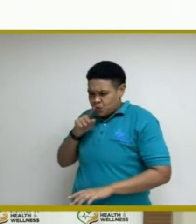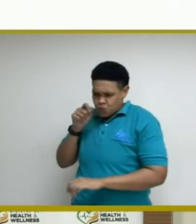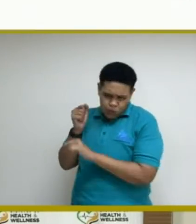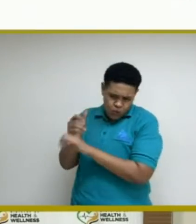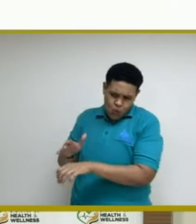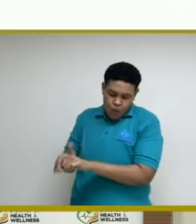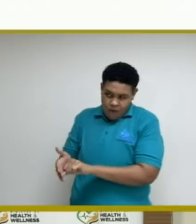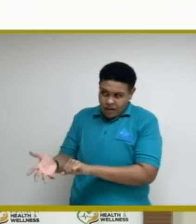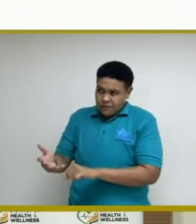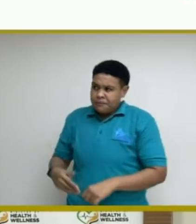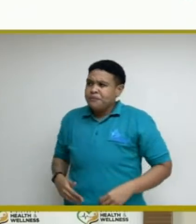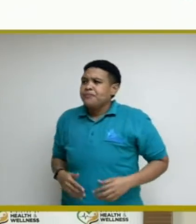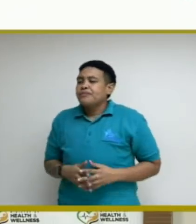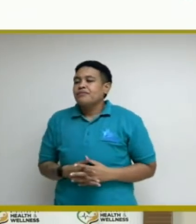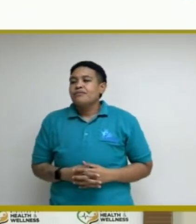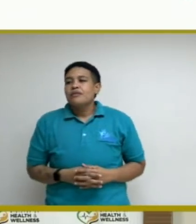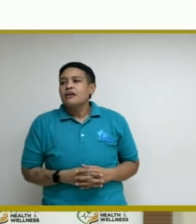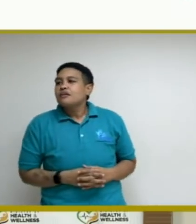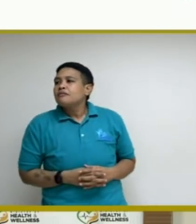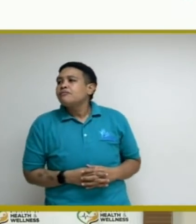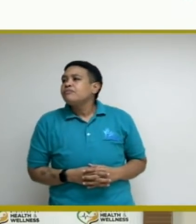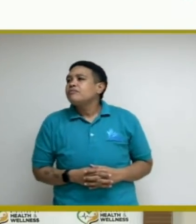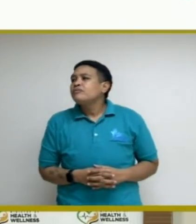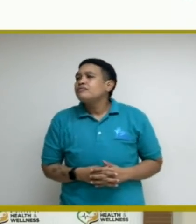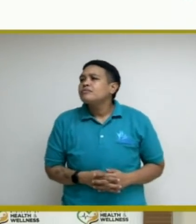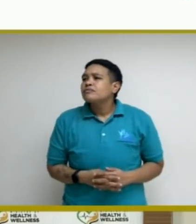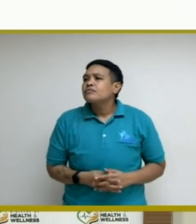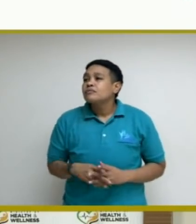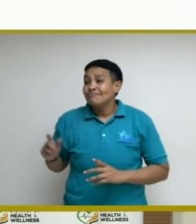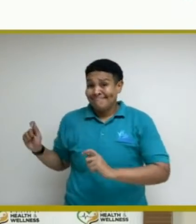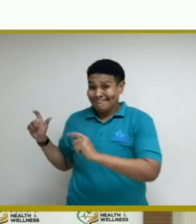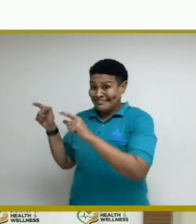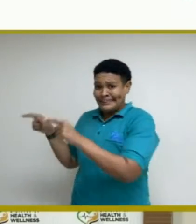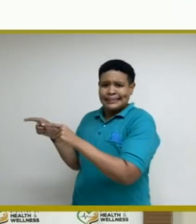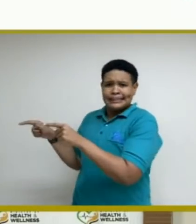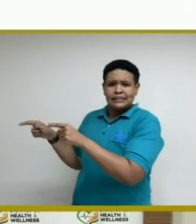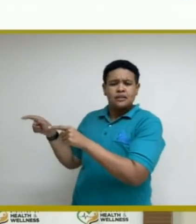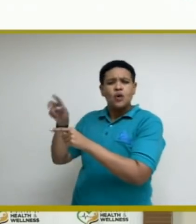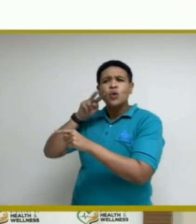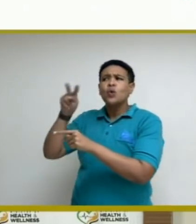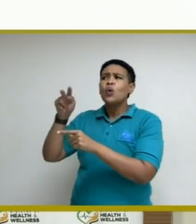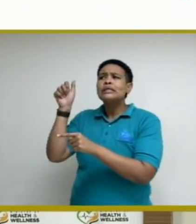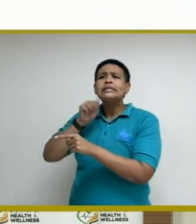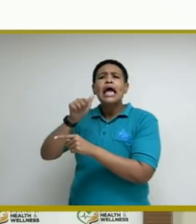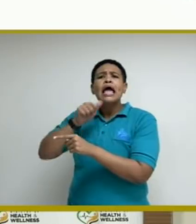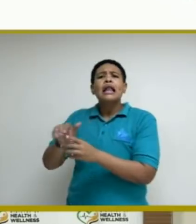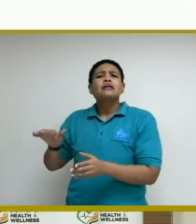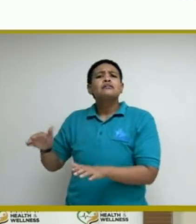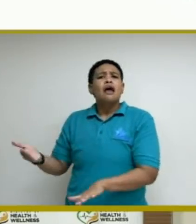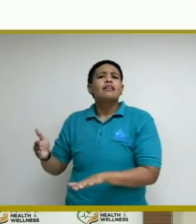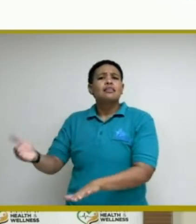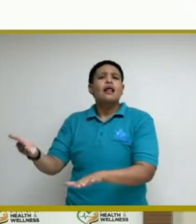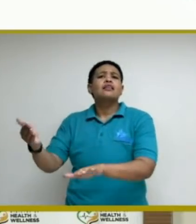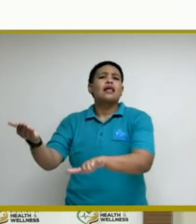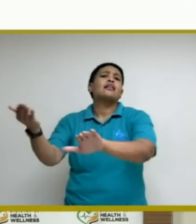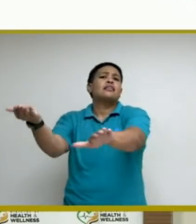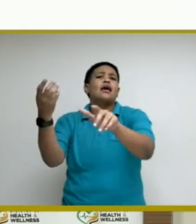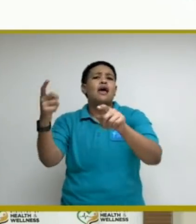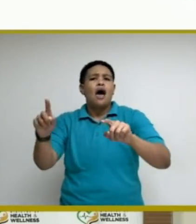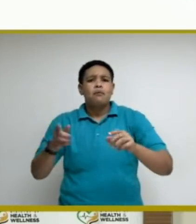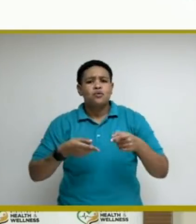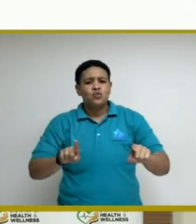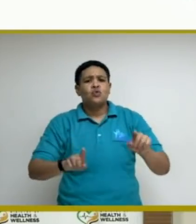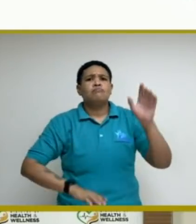Next slide. And this is looking at the number of deaths day to day during this